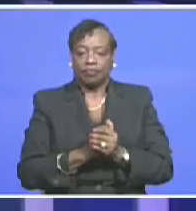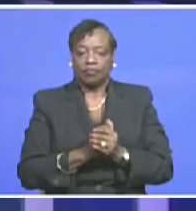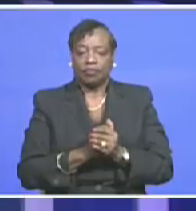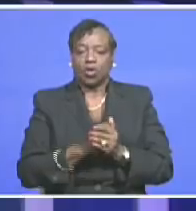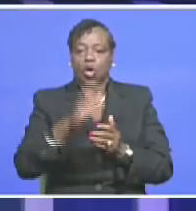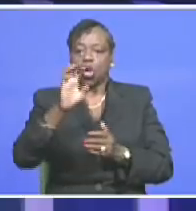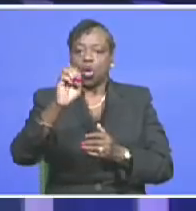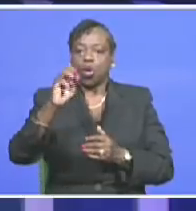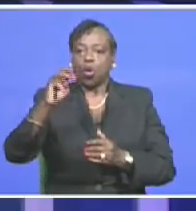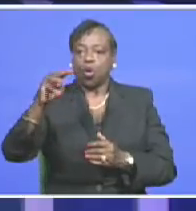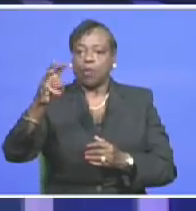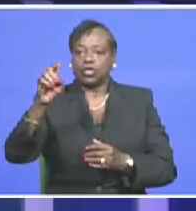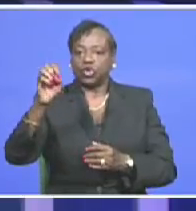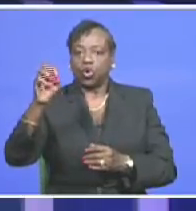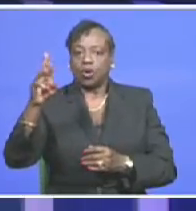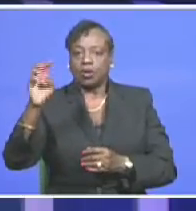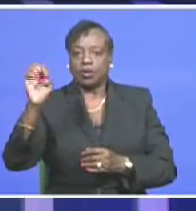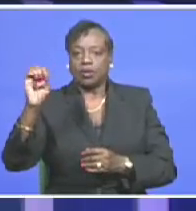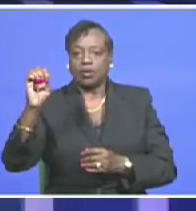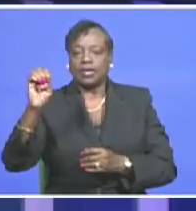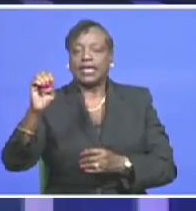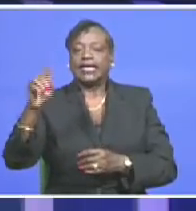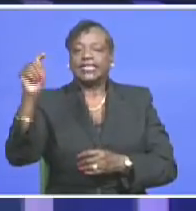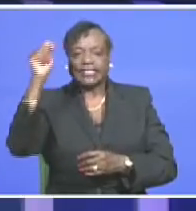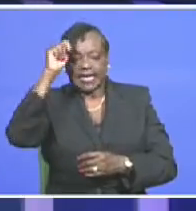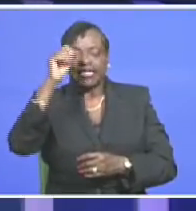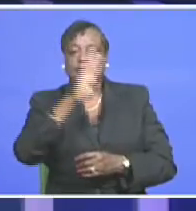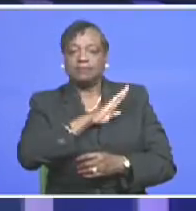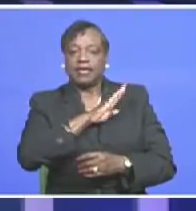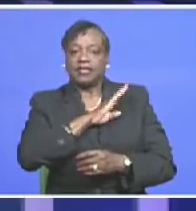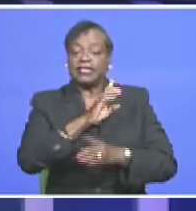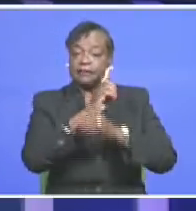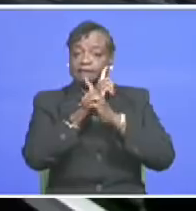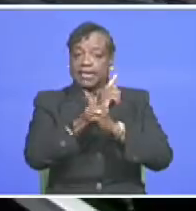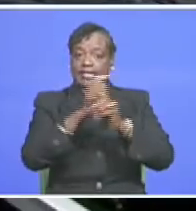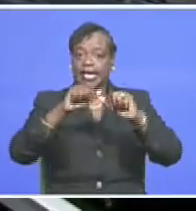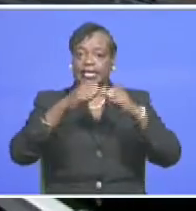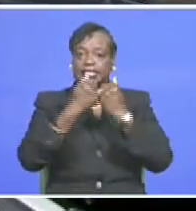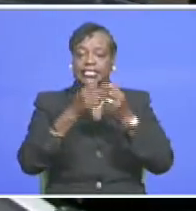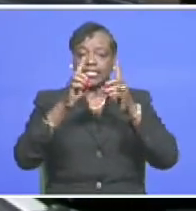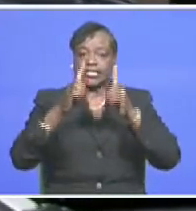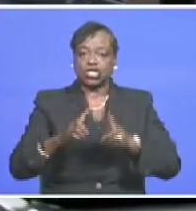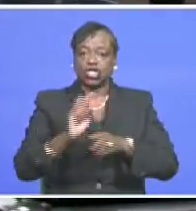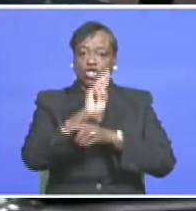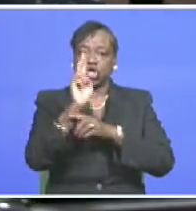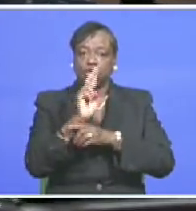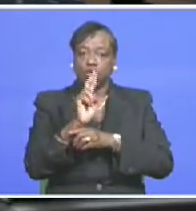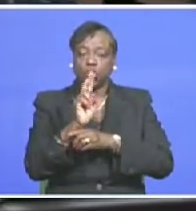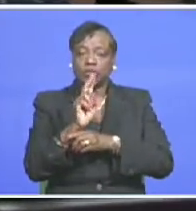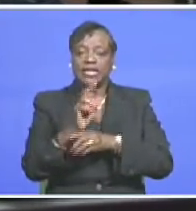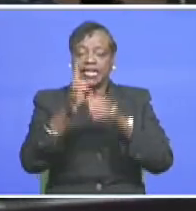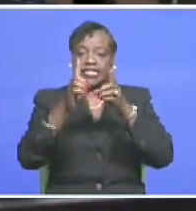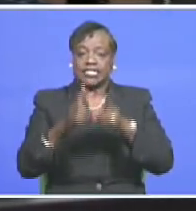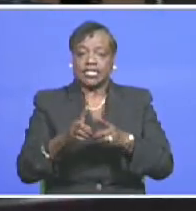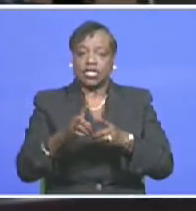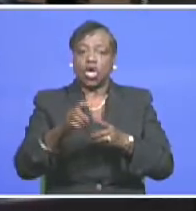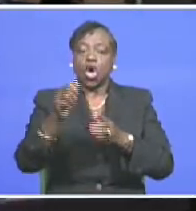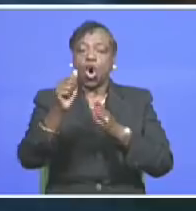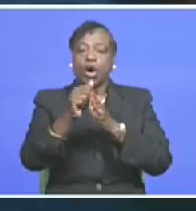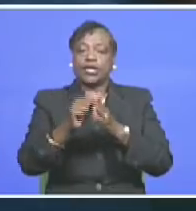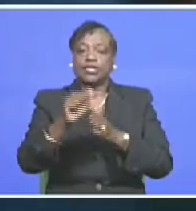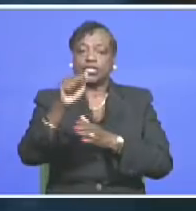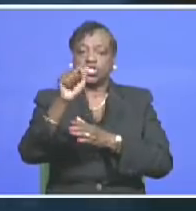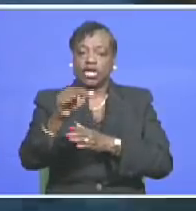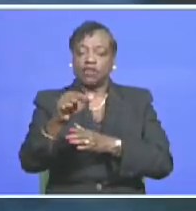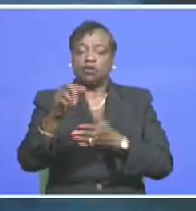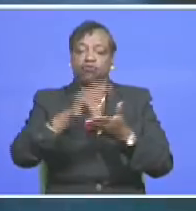Commodore of the Royal Bahamas Defense Force tell us Bethel defended the agency's decision to use what a recent Auditor General's report called a